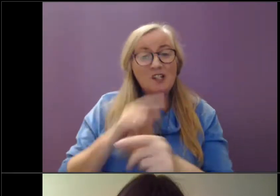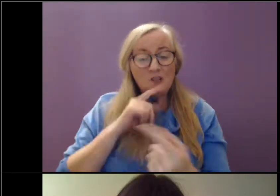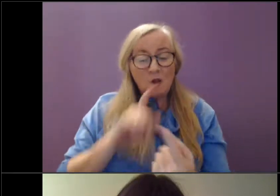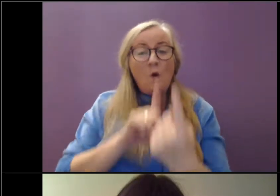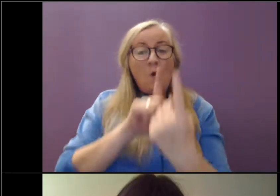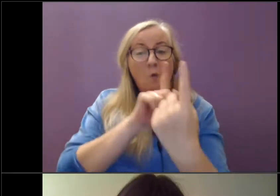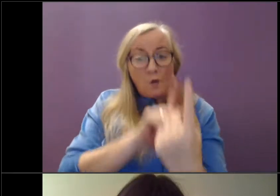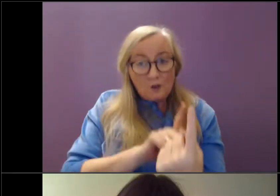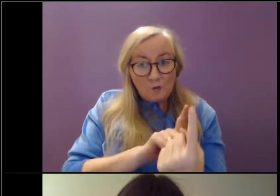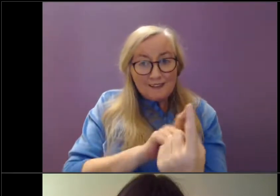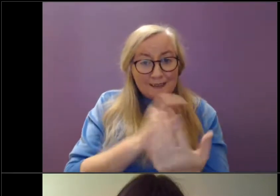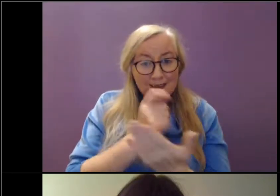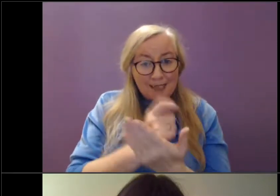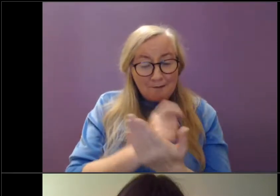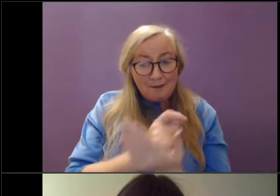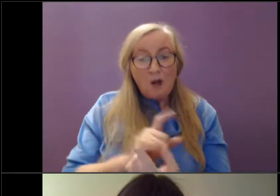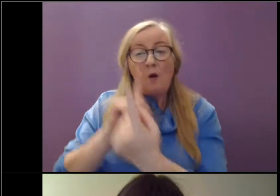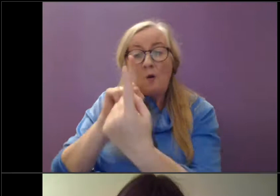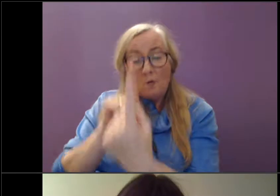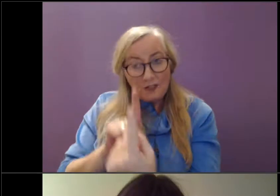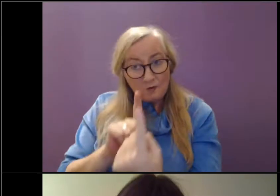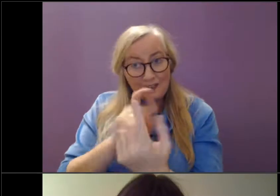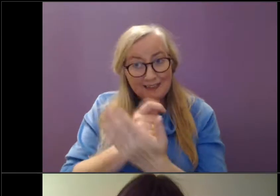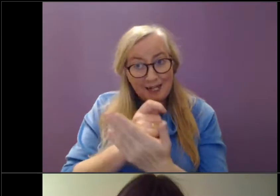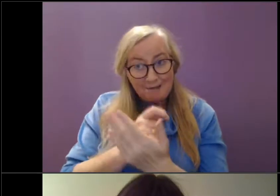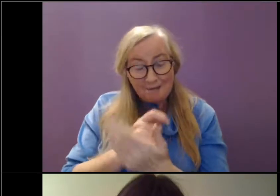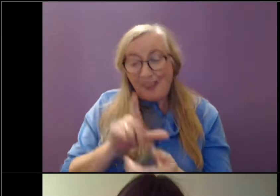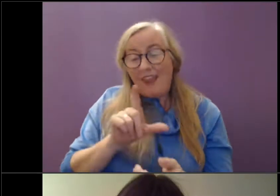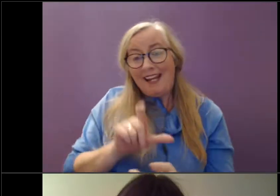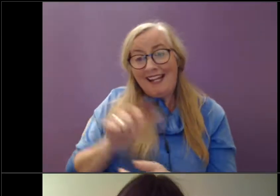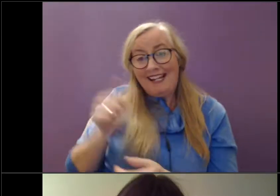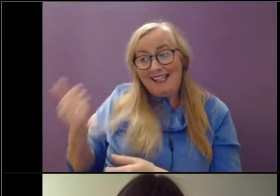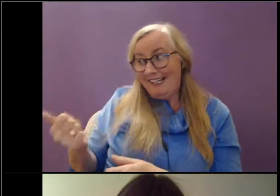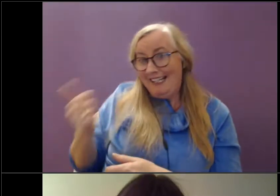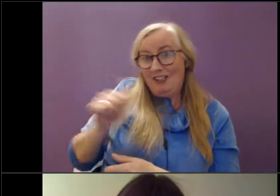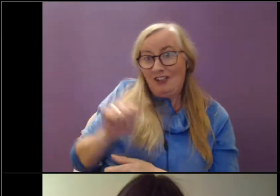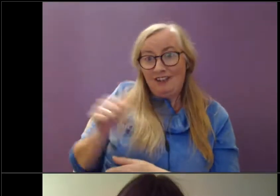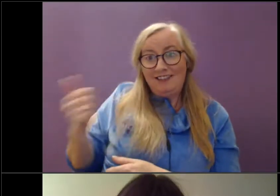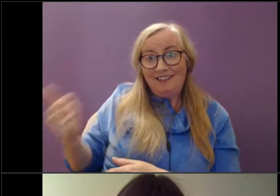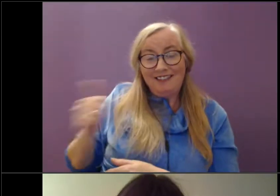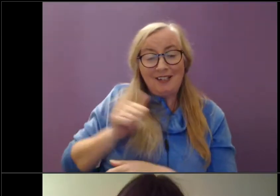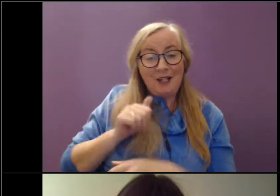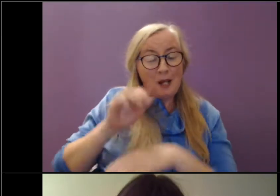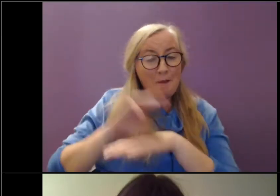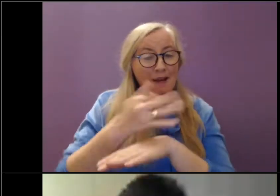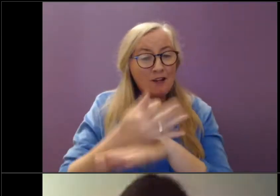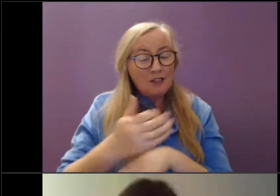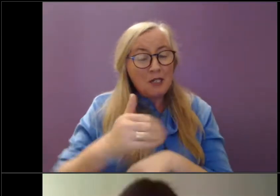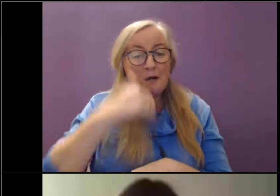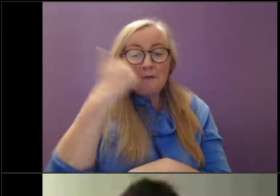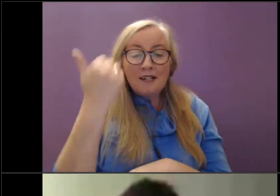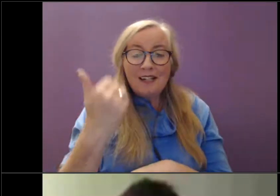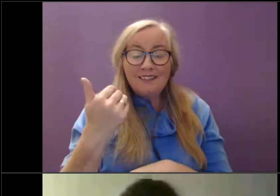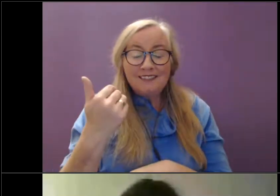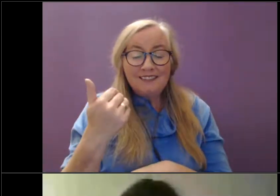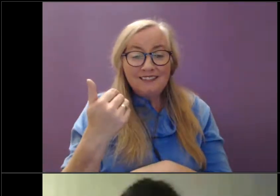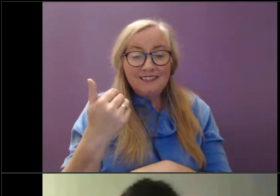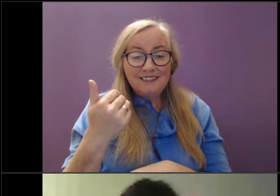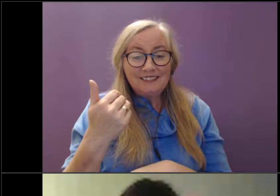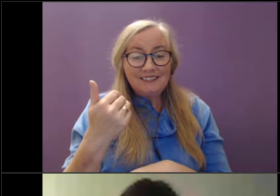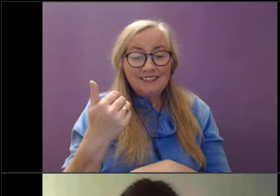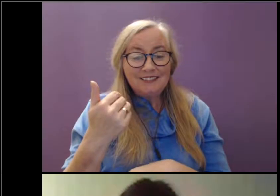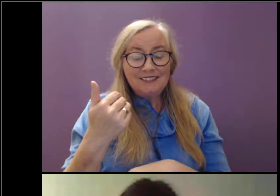so that the young person actually gets time to themselves with each of the parents, because I suppose that jealousy is only